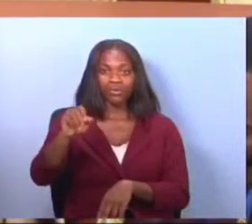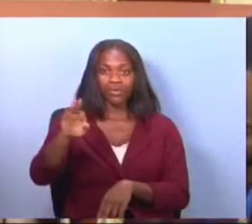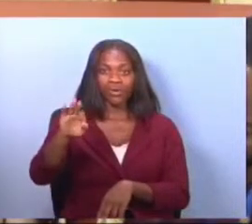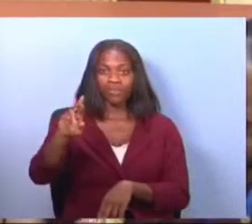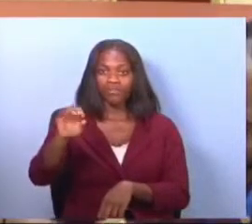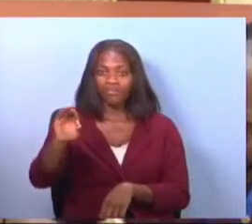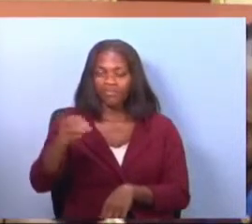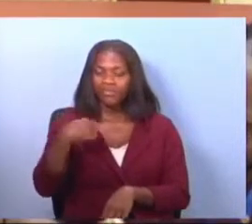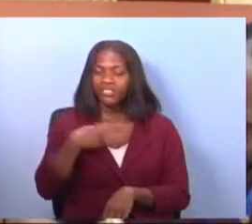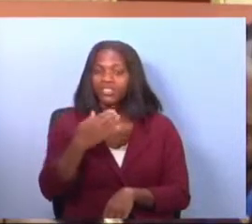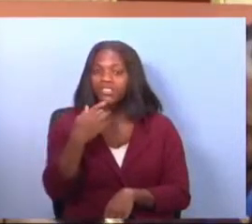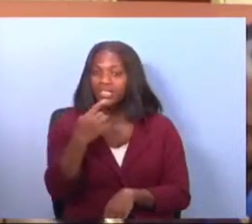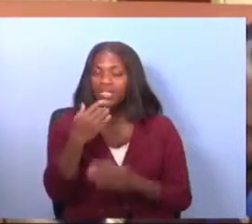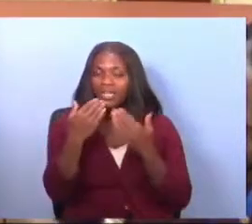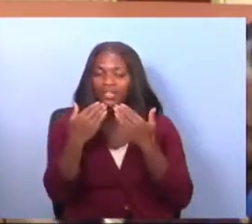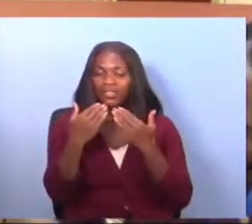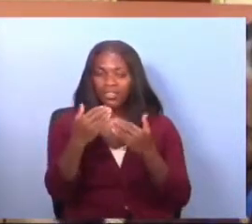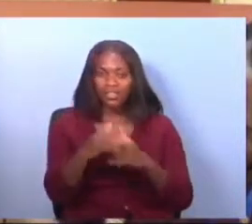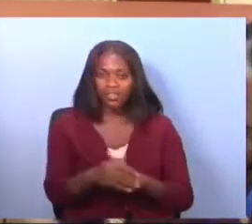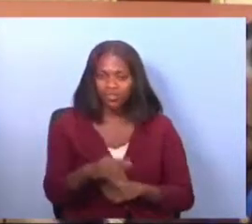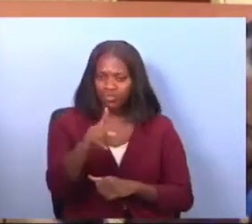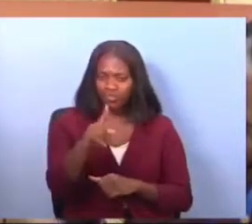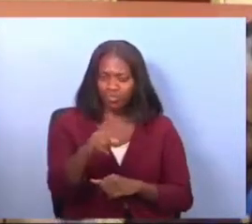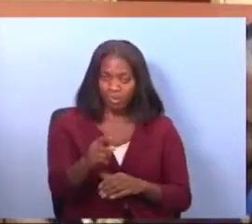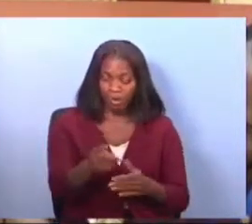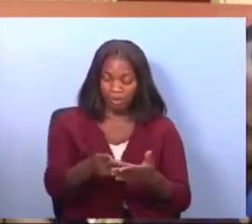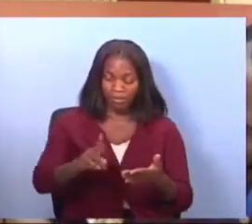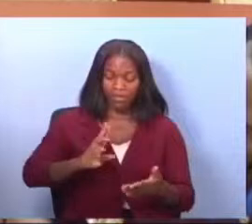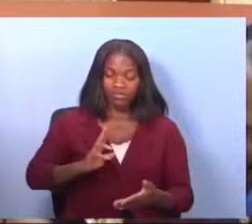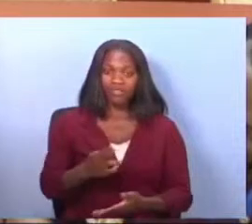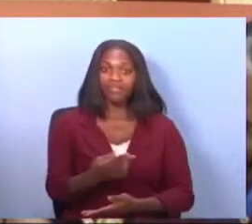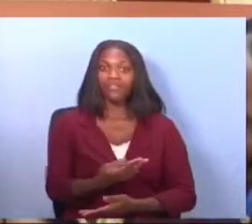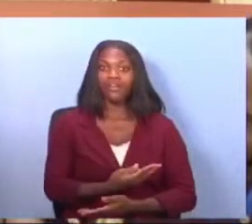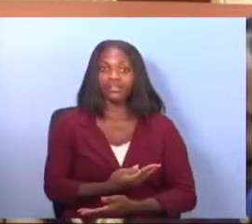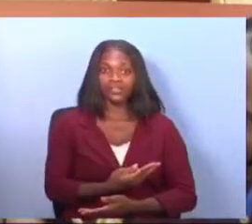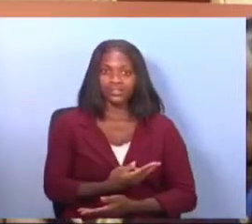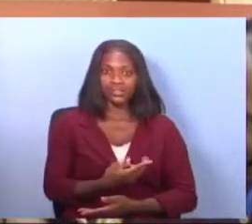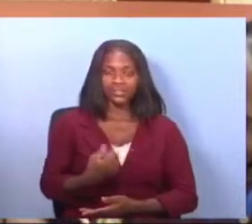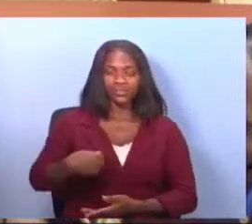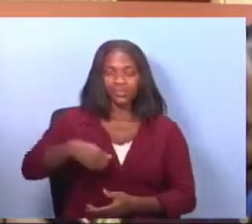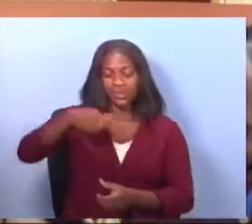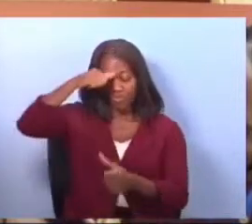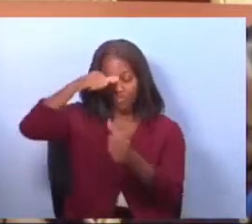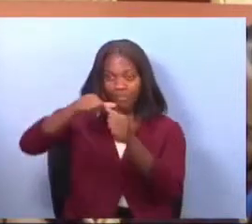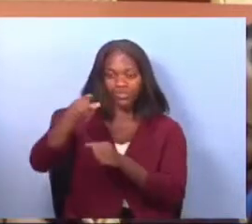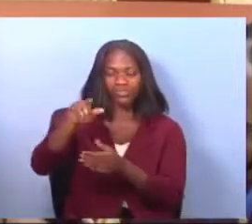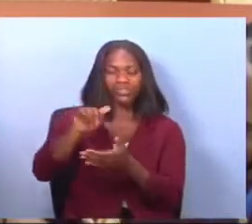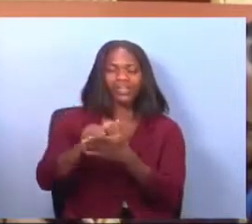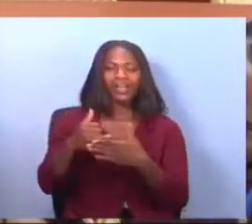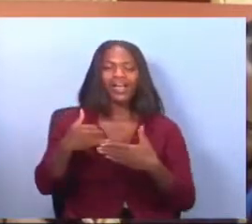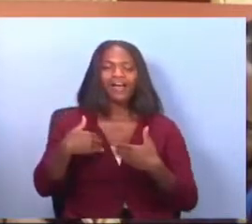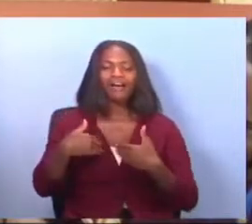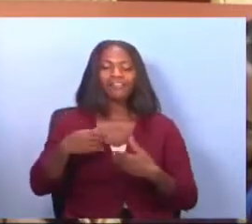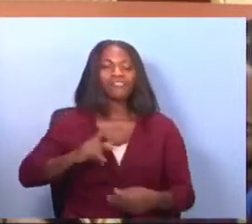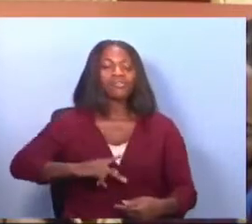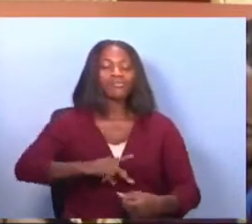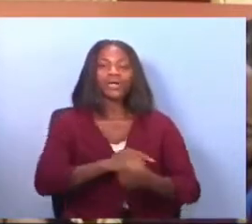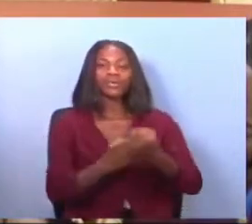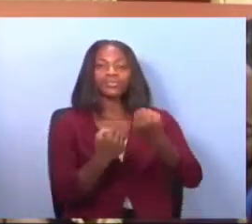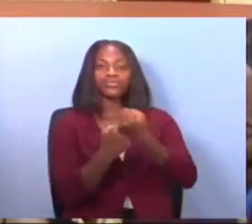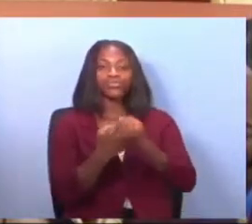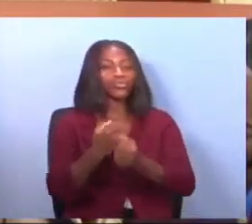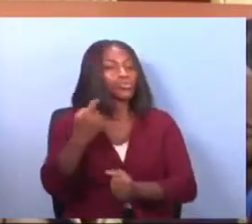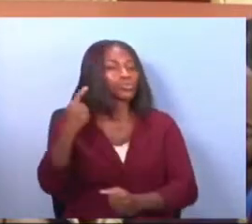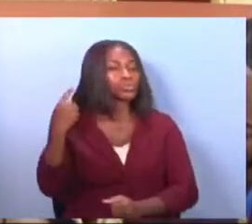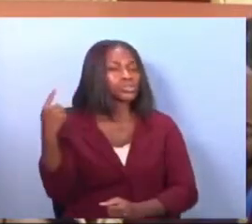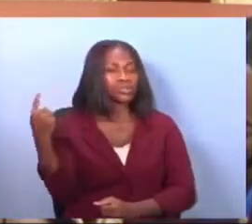Ayiko. Being one of us, you should be reminded that you have the support of the House at all